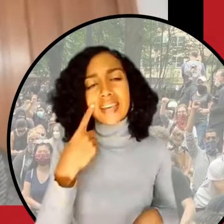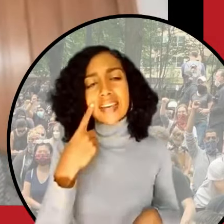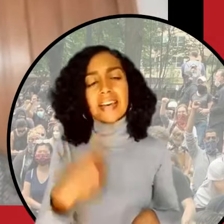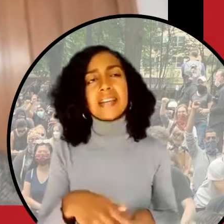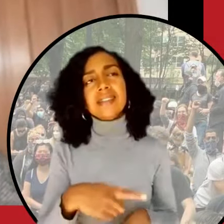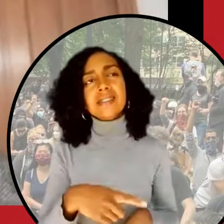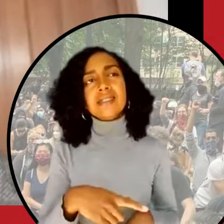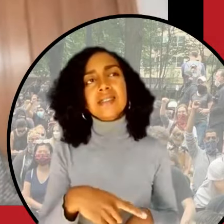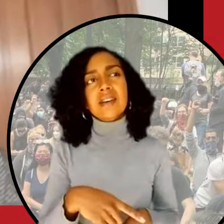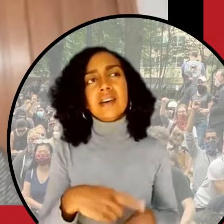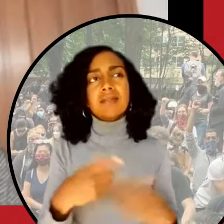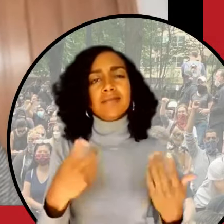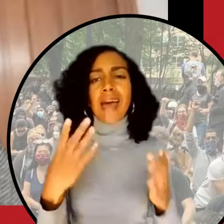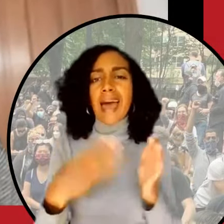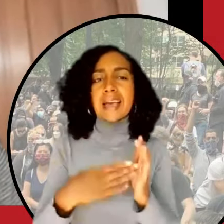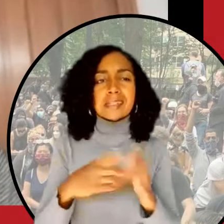from